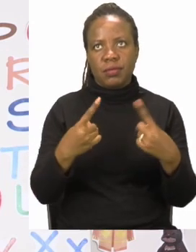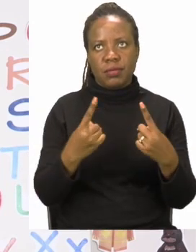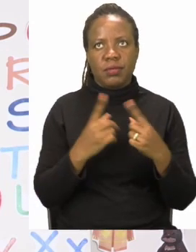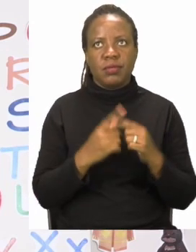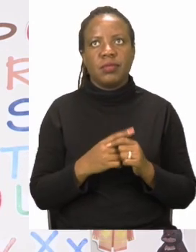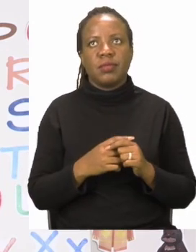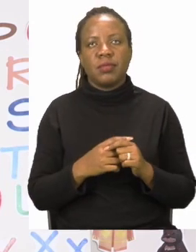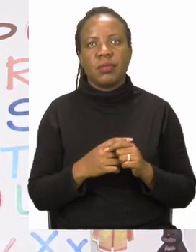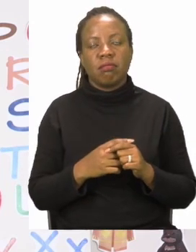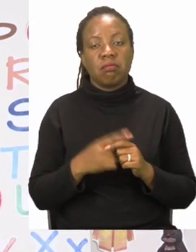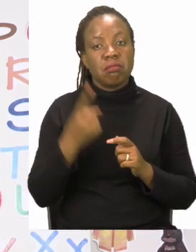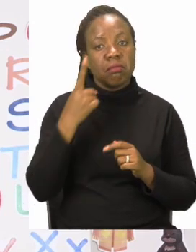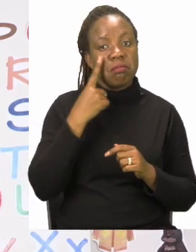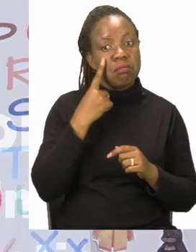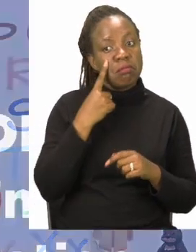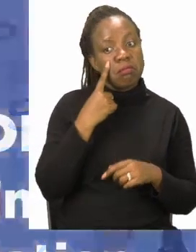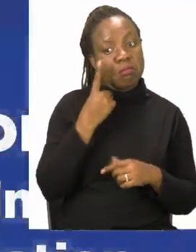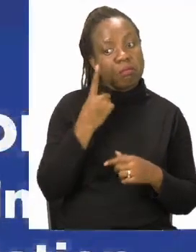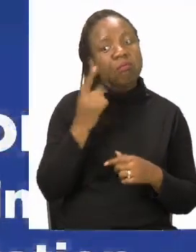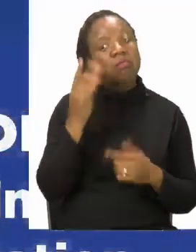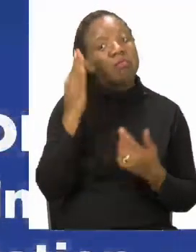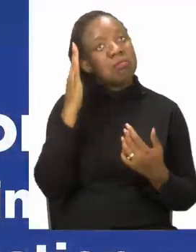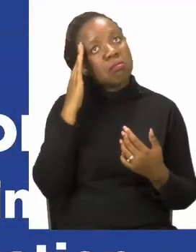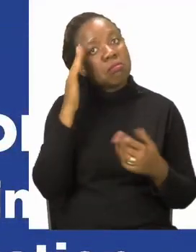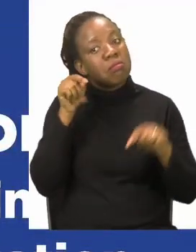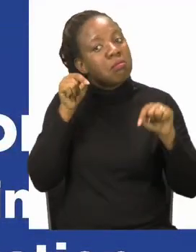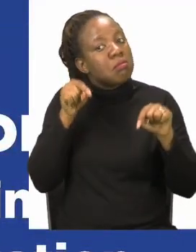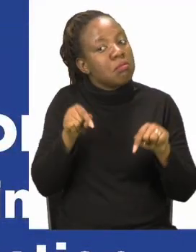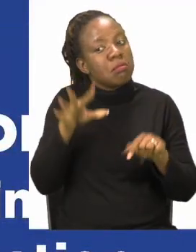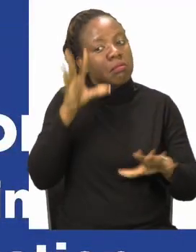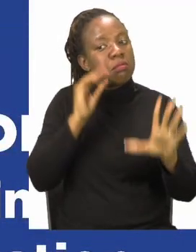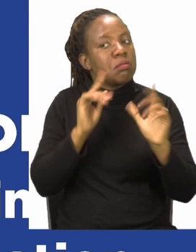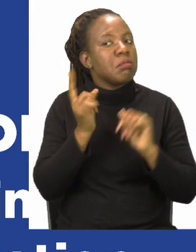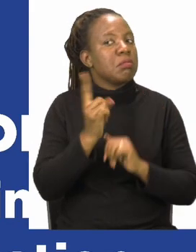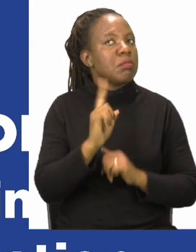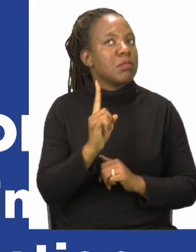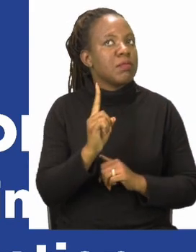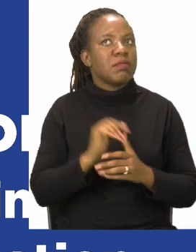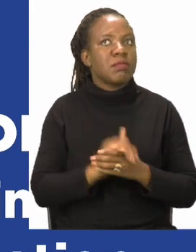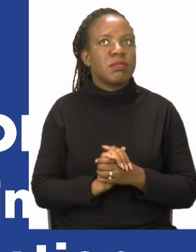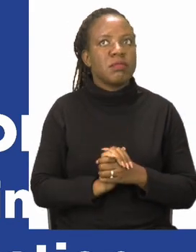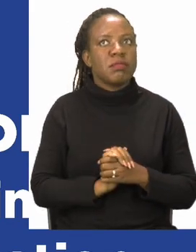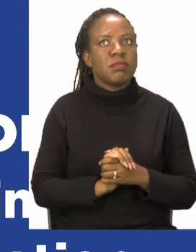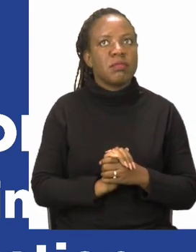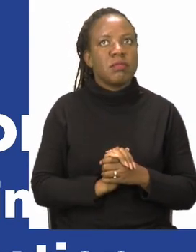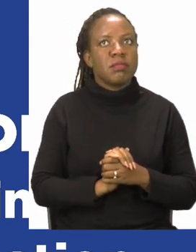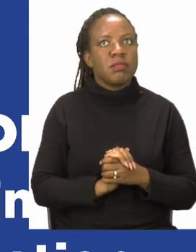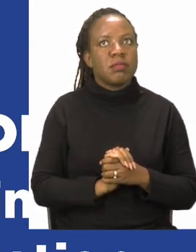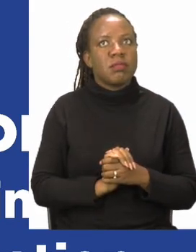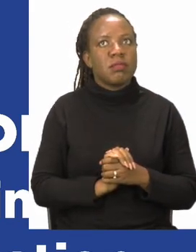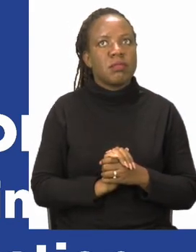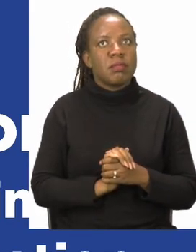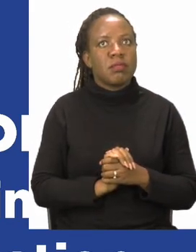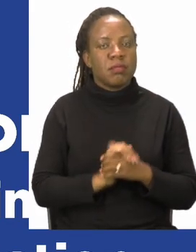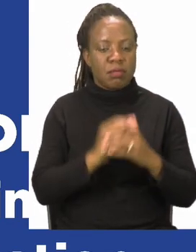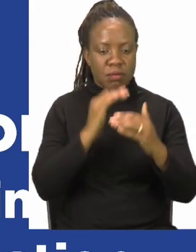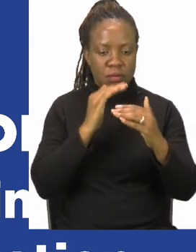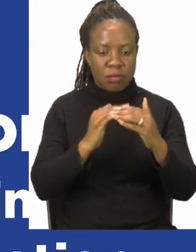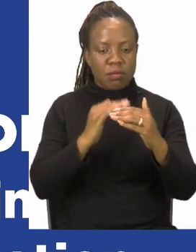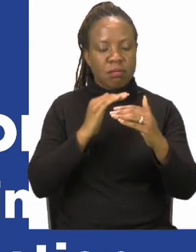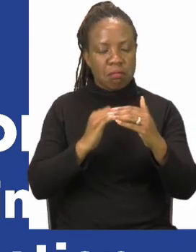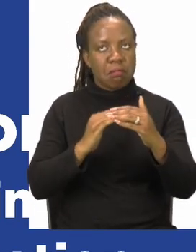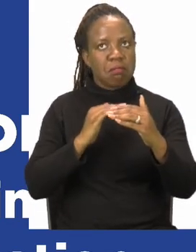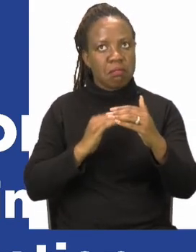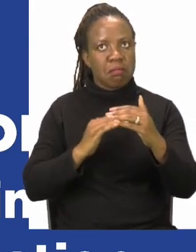see what our lesson for today is going to be all about. Today we will learn